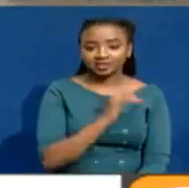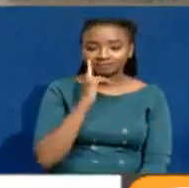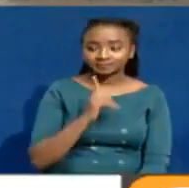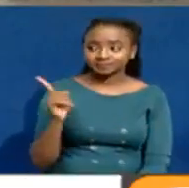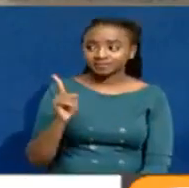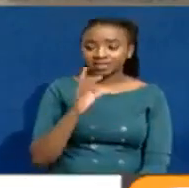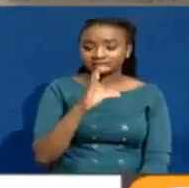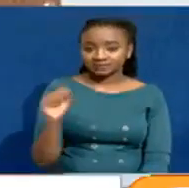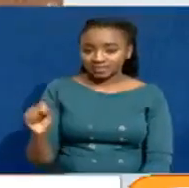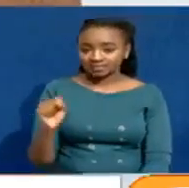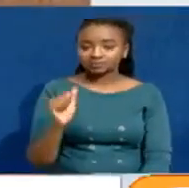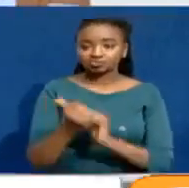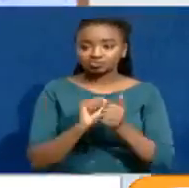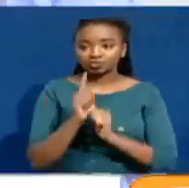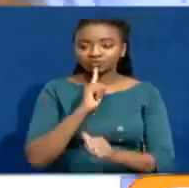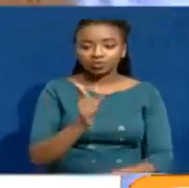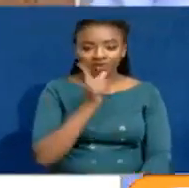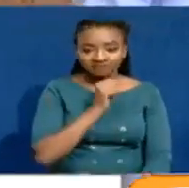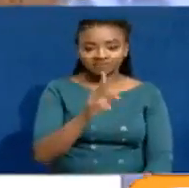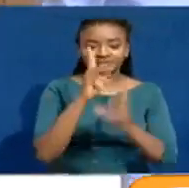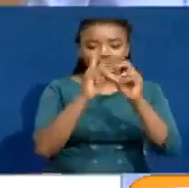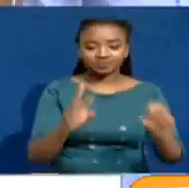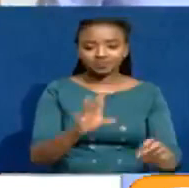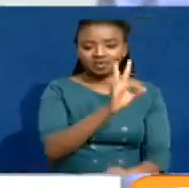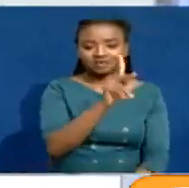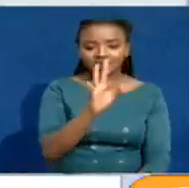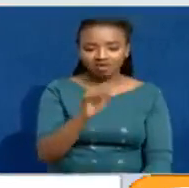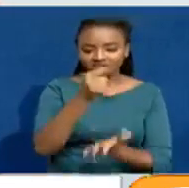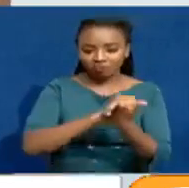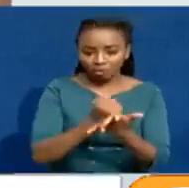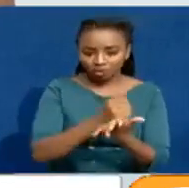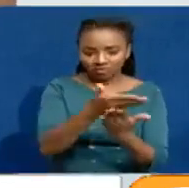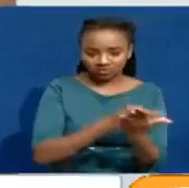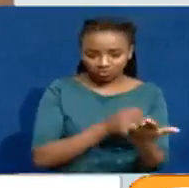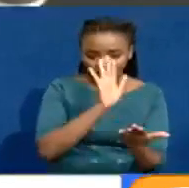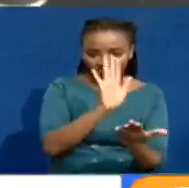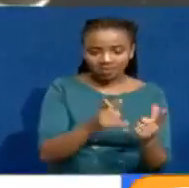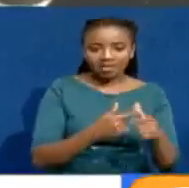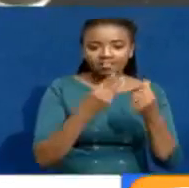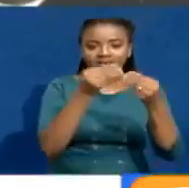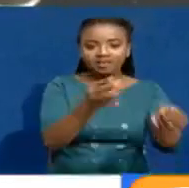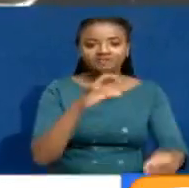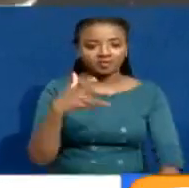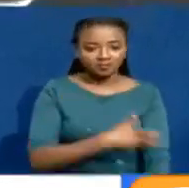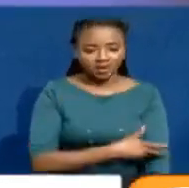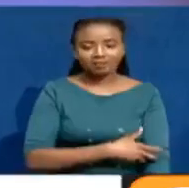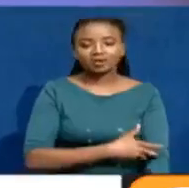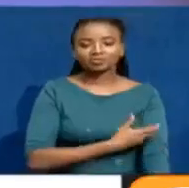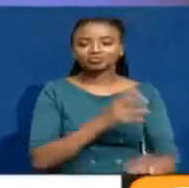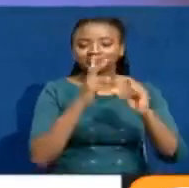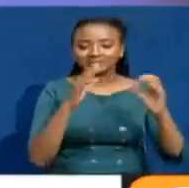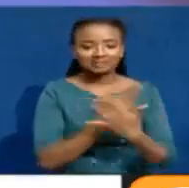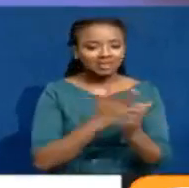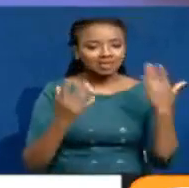Cabinet Secretary Ambassador Amina Mohammed ordered the inspection of FKF last week, giving the sports registrar the powers to go through